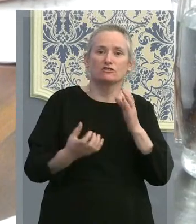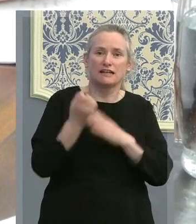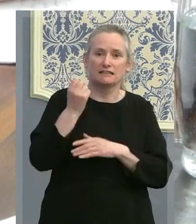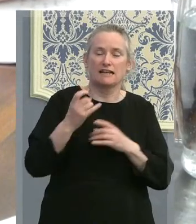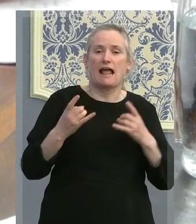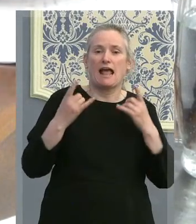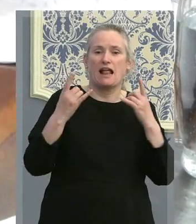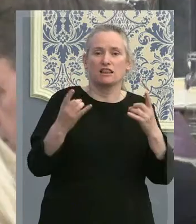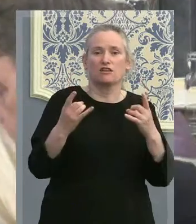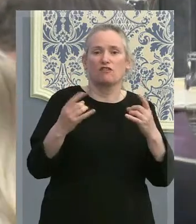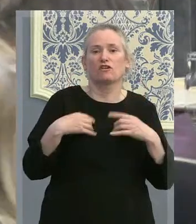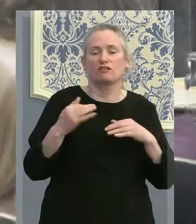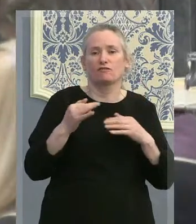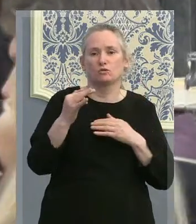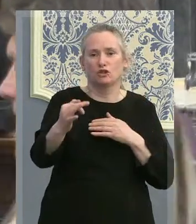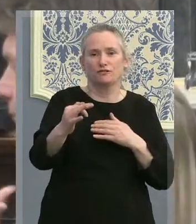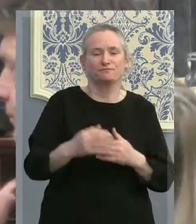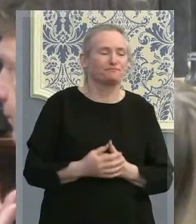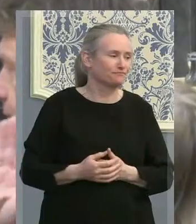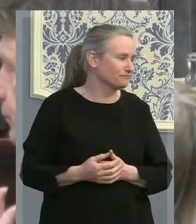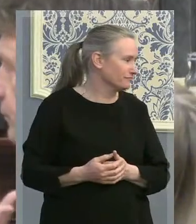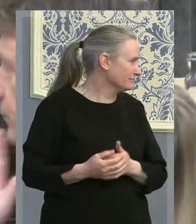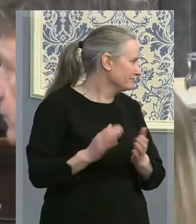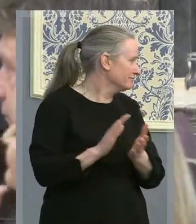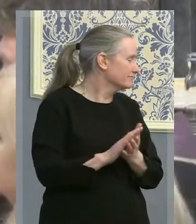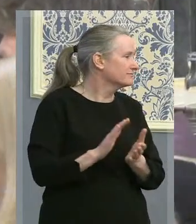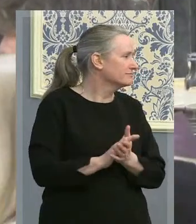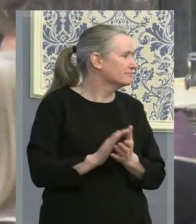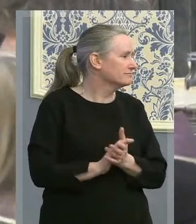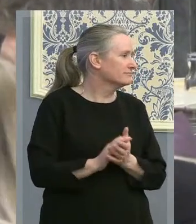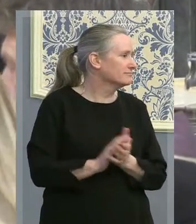future. Thank you very much.